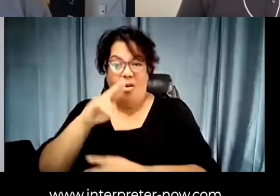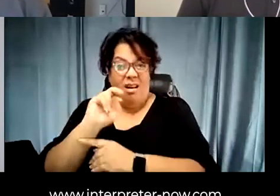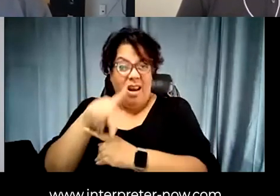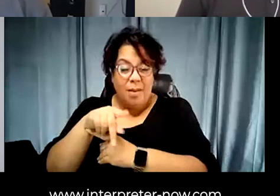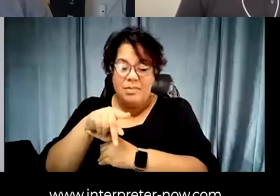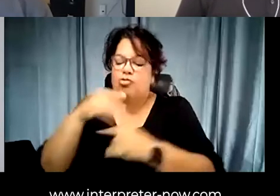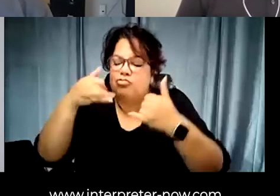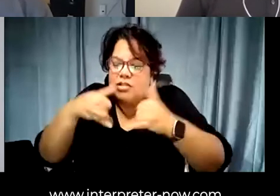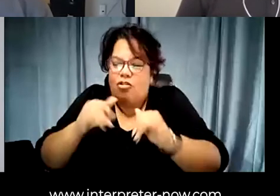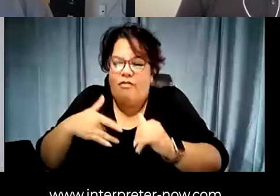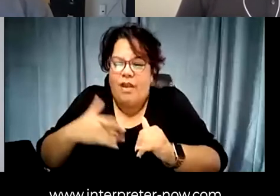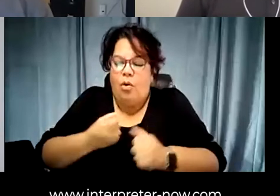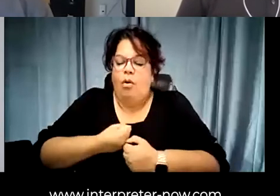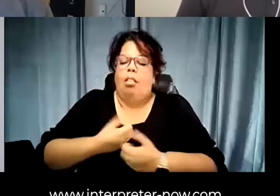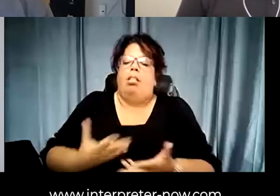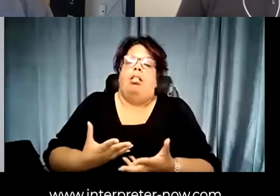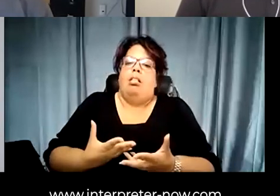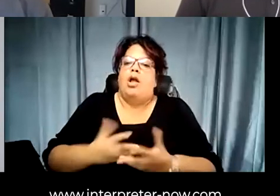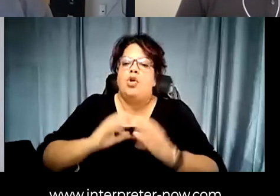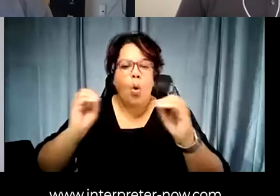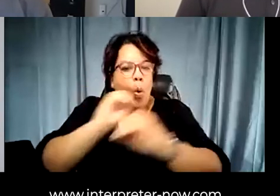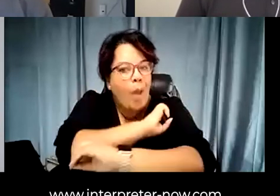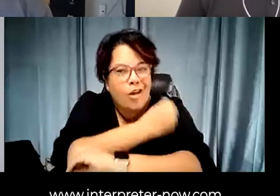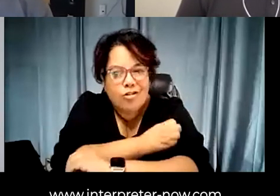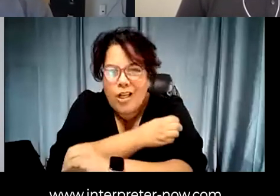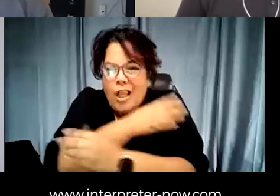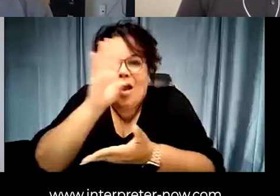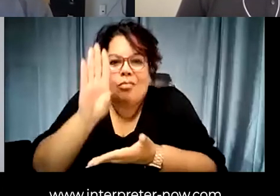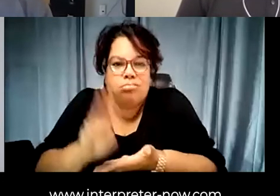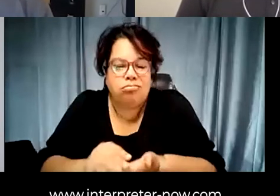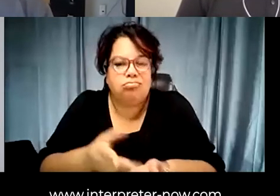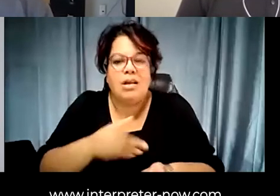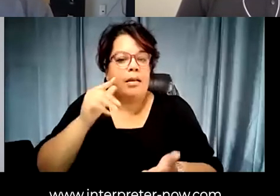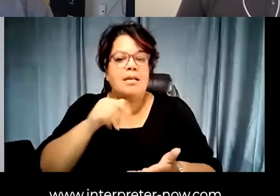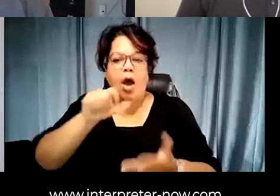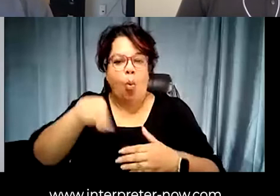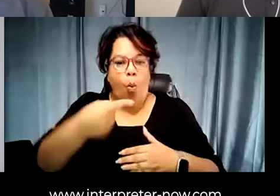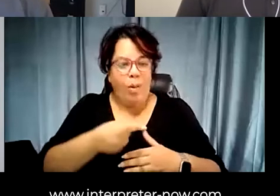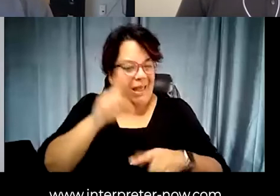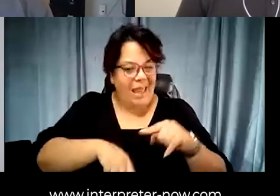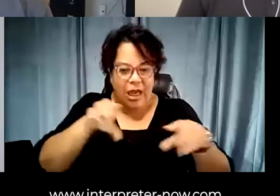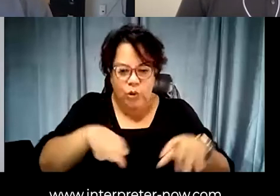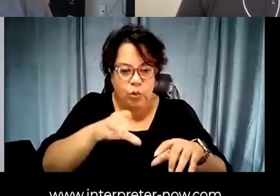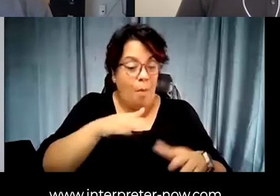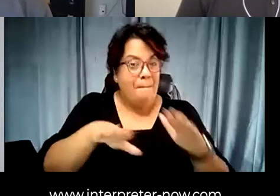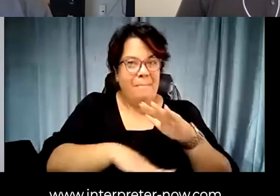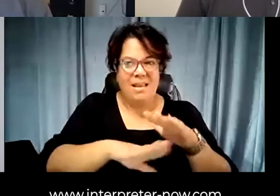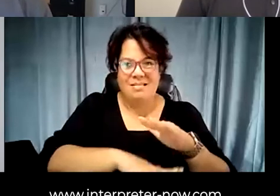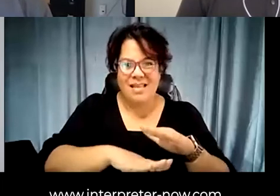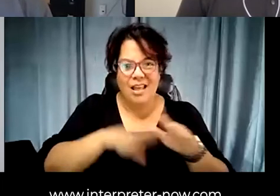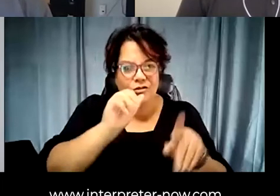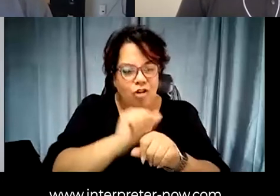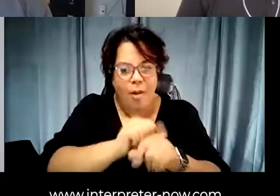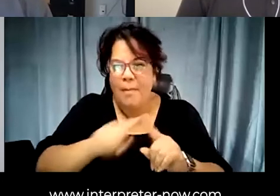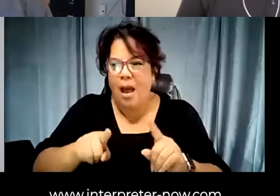still feeling depleted and lacking energy to do not just your basic task, but those tasks that typically would bring you joy.